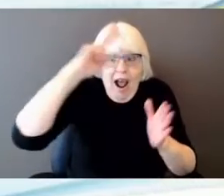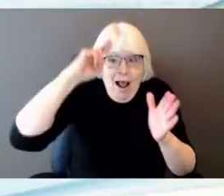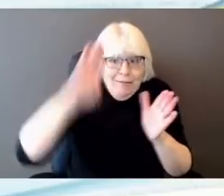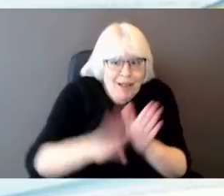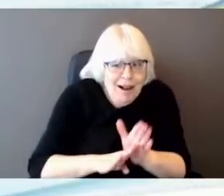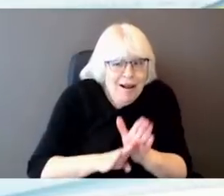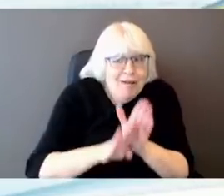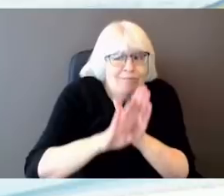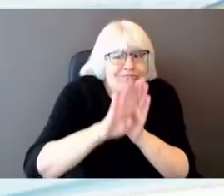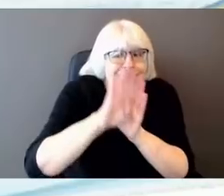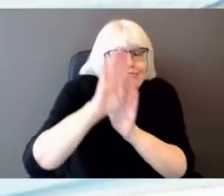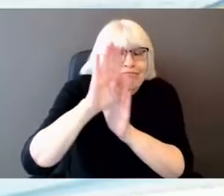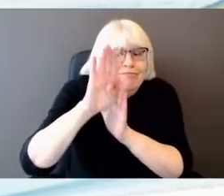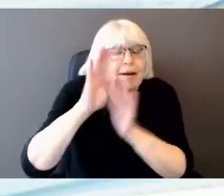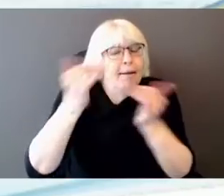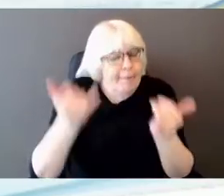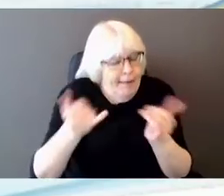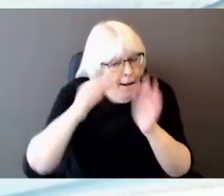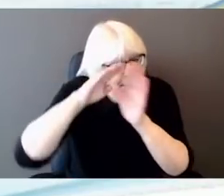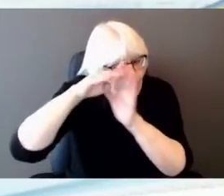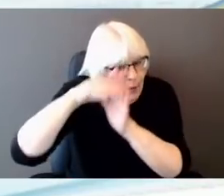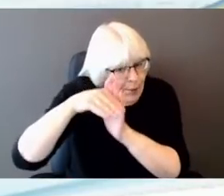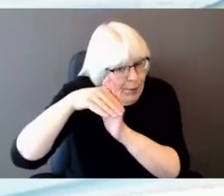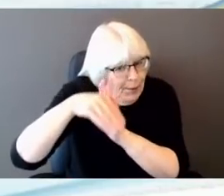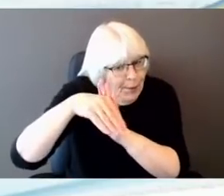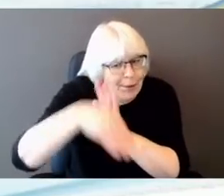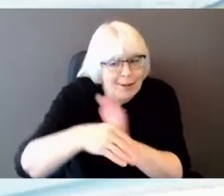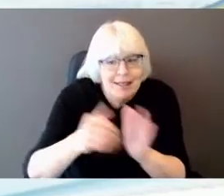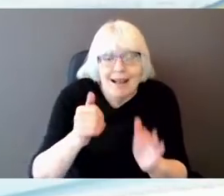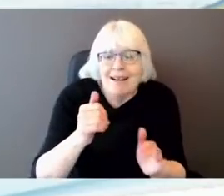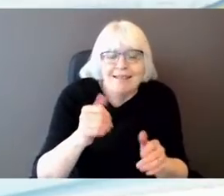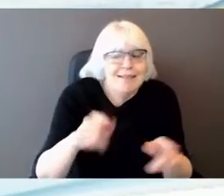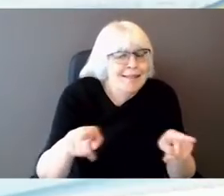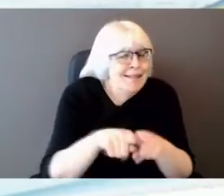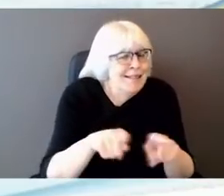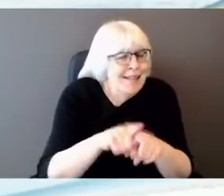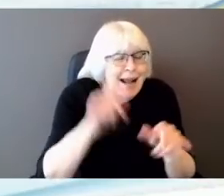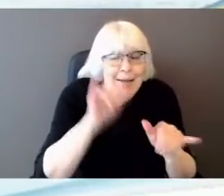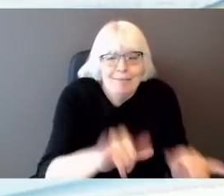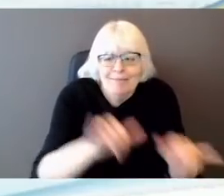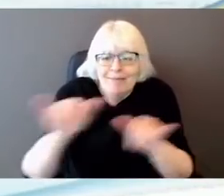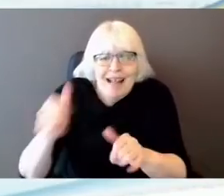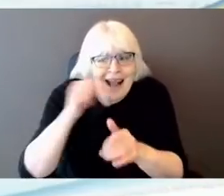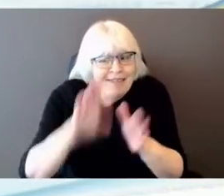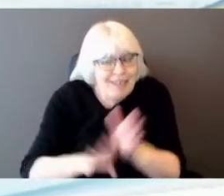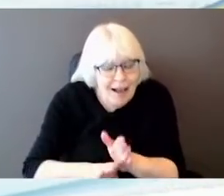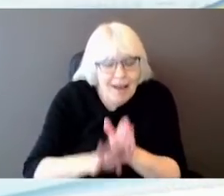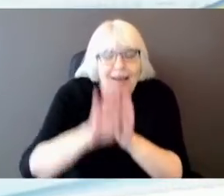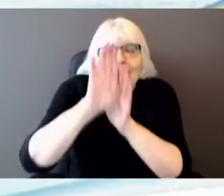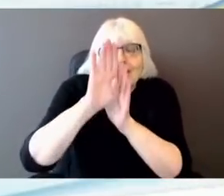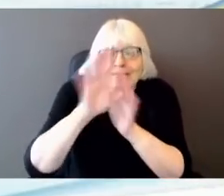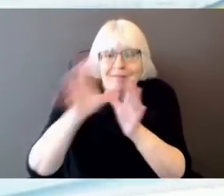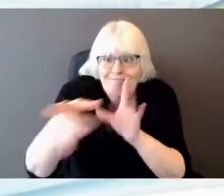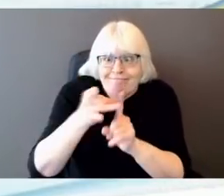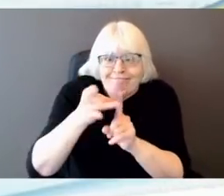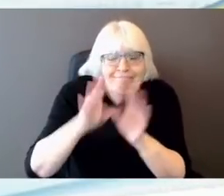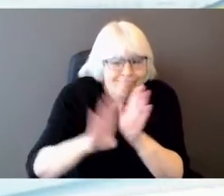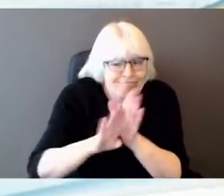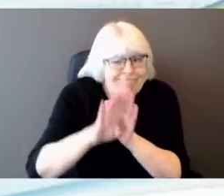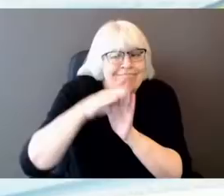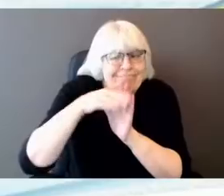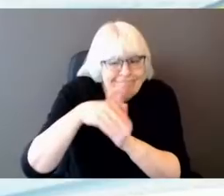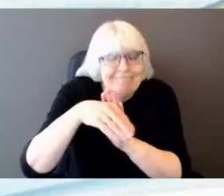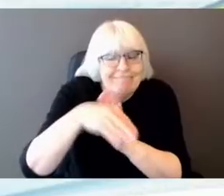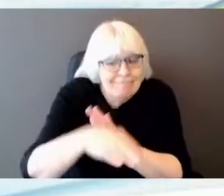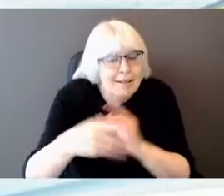with our daily case numbers, we are now seeing early signs of a decline or a downward trend in our daily